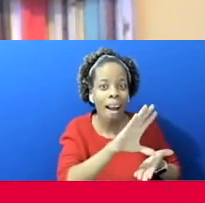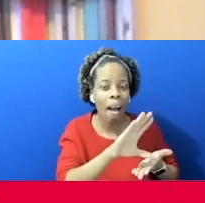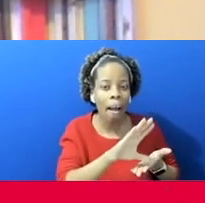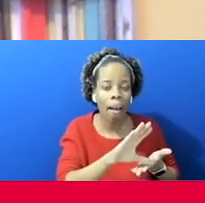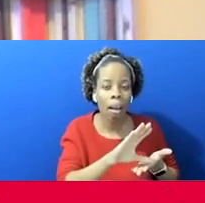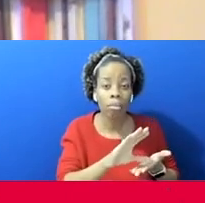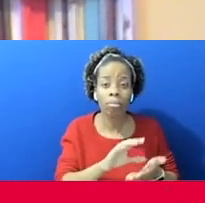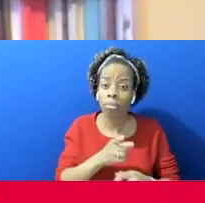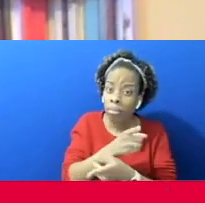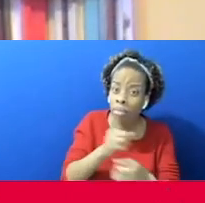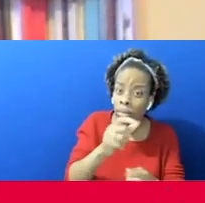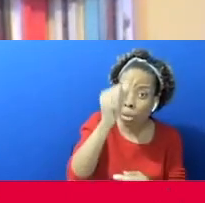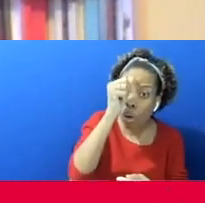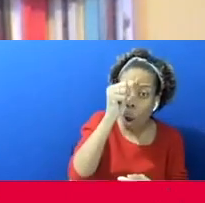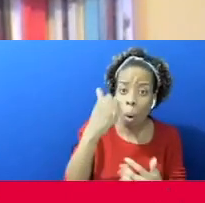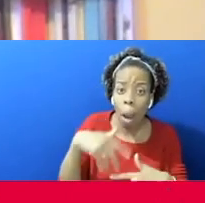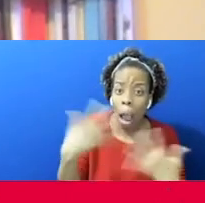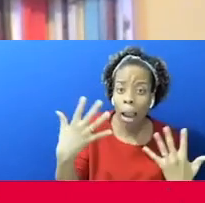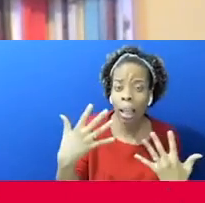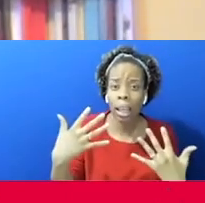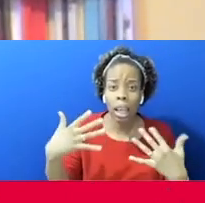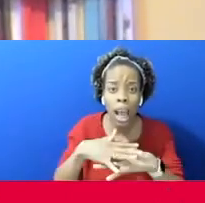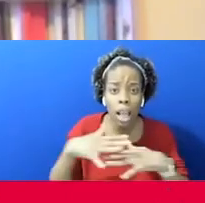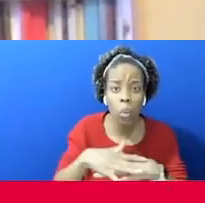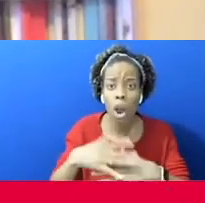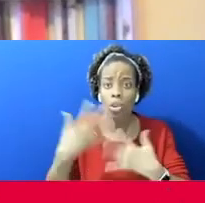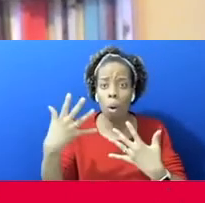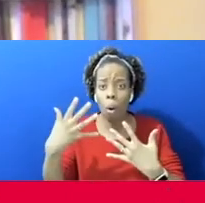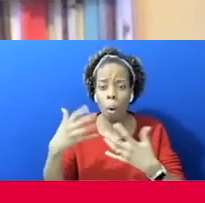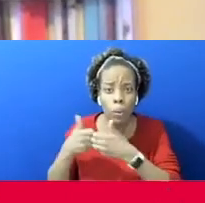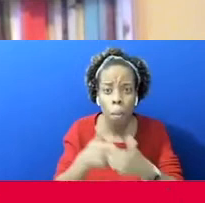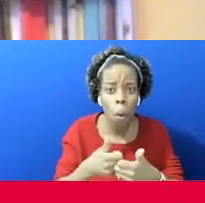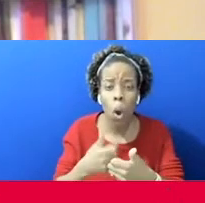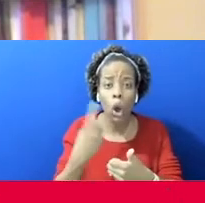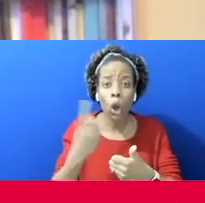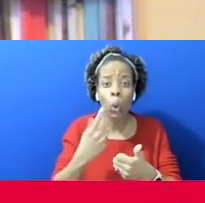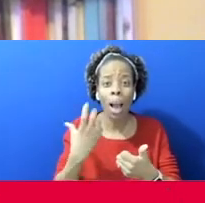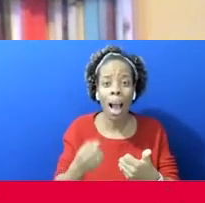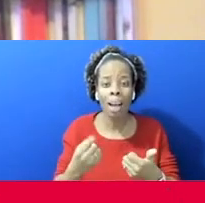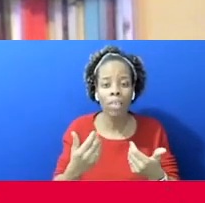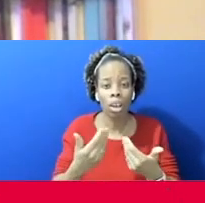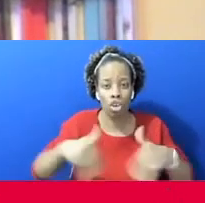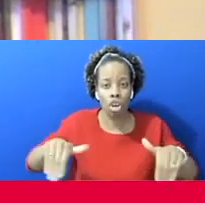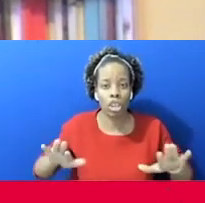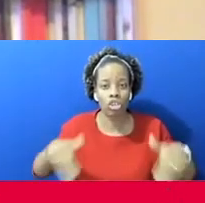do you know about experiences or networks or campaigns supporting right now this kind of conscientious objection?